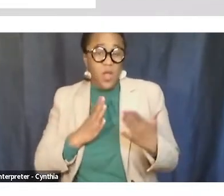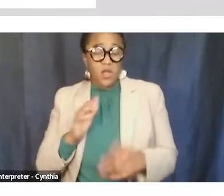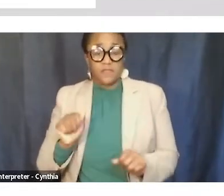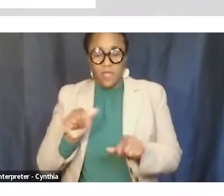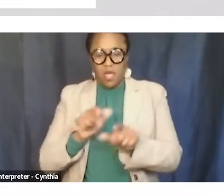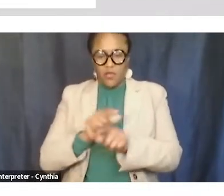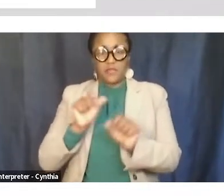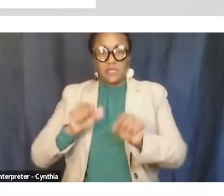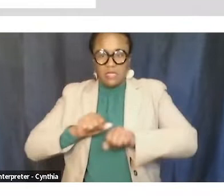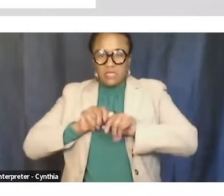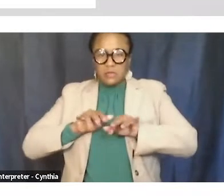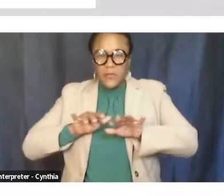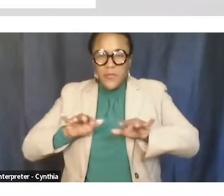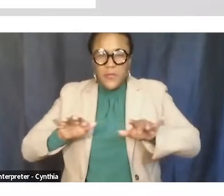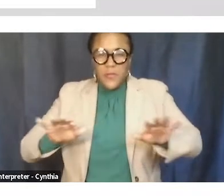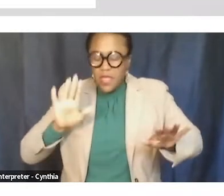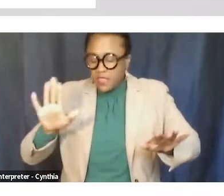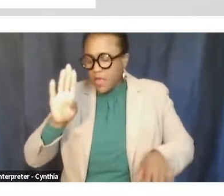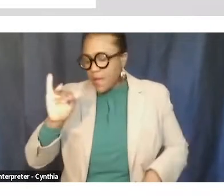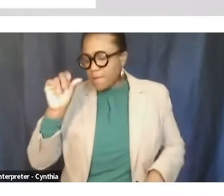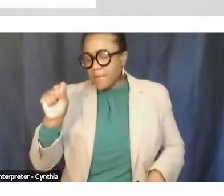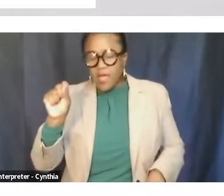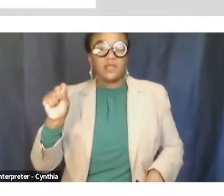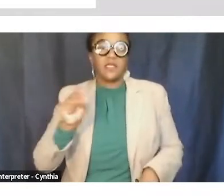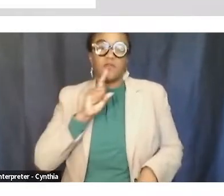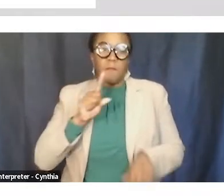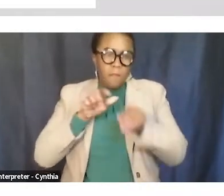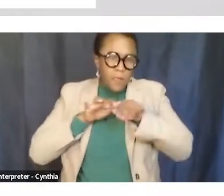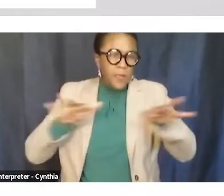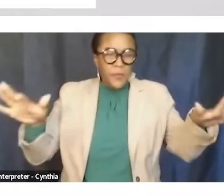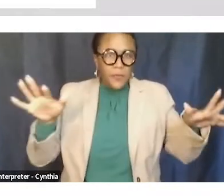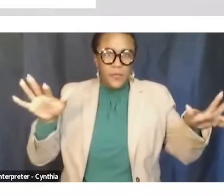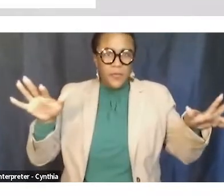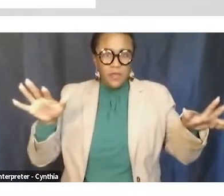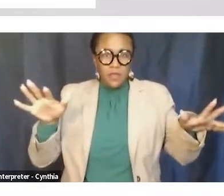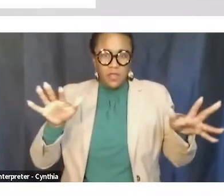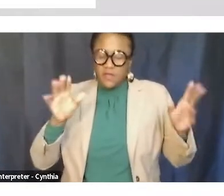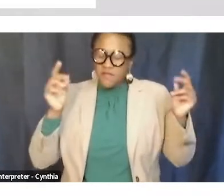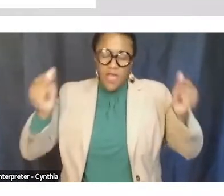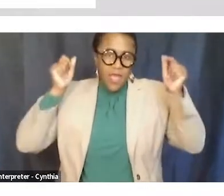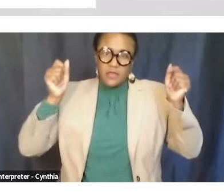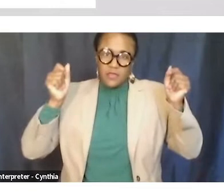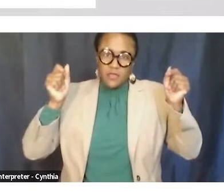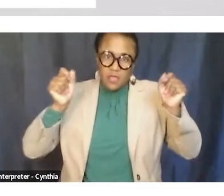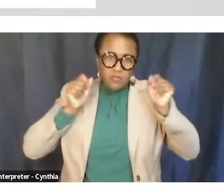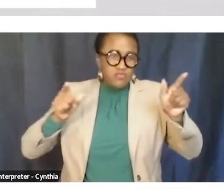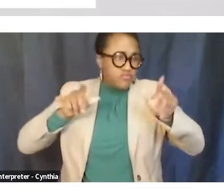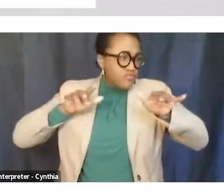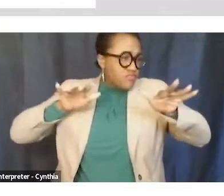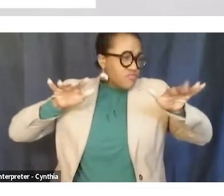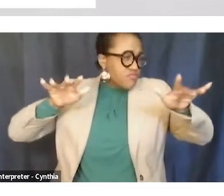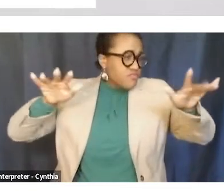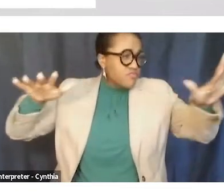can spread its bias on an incredible scale, extremely fast. And